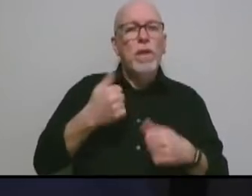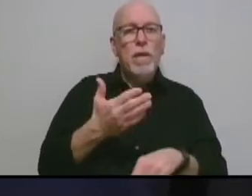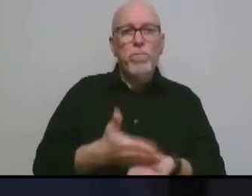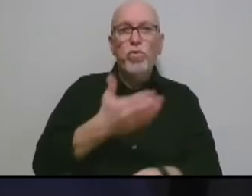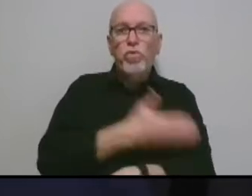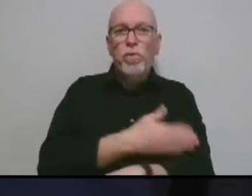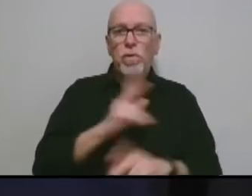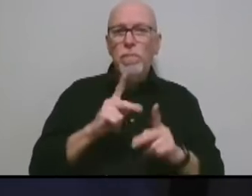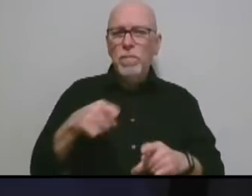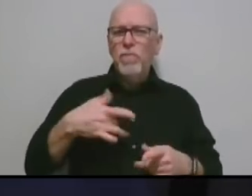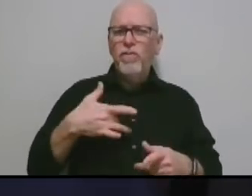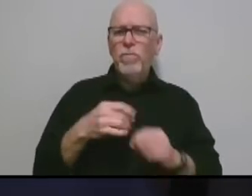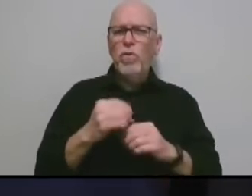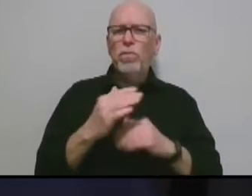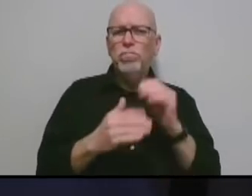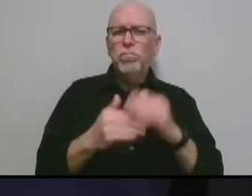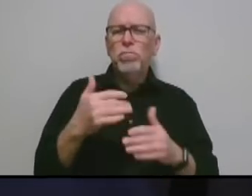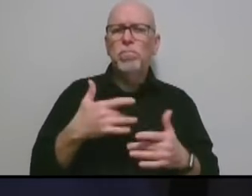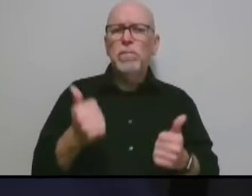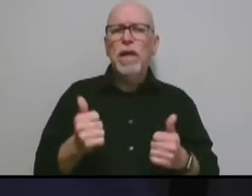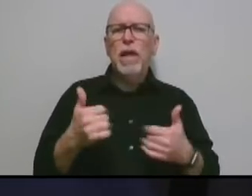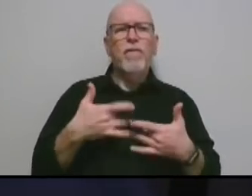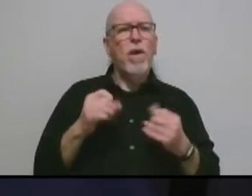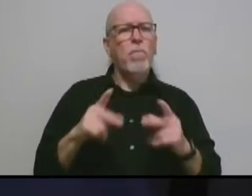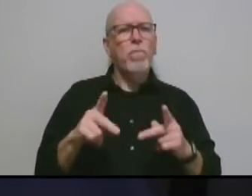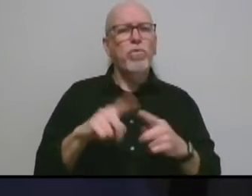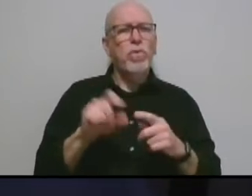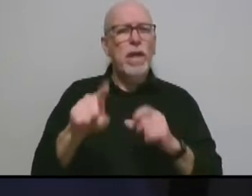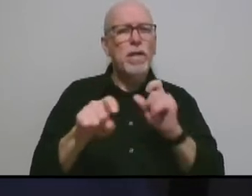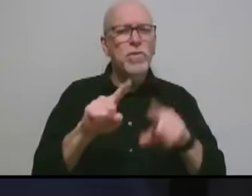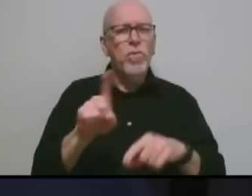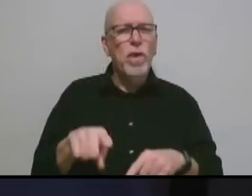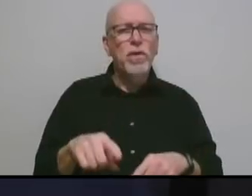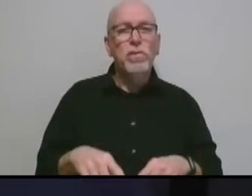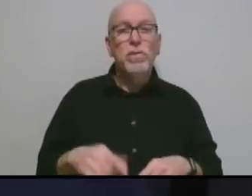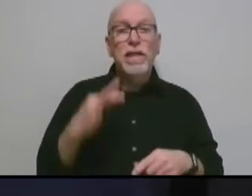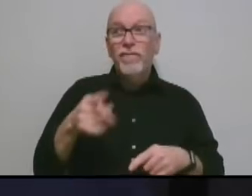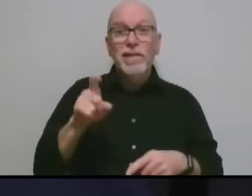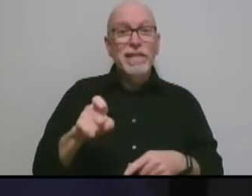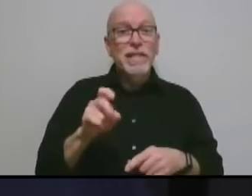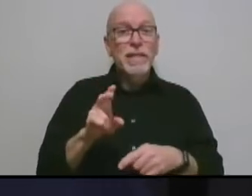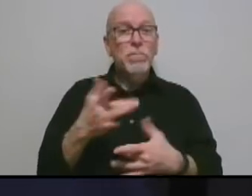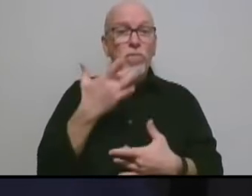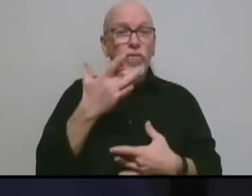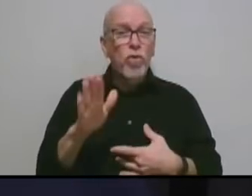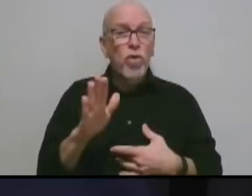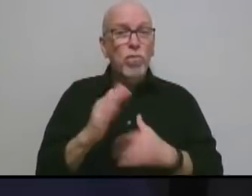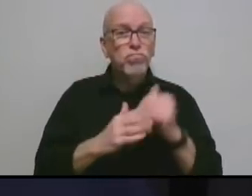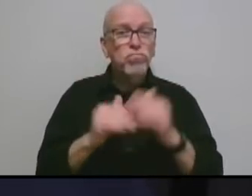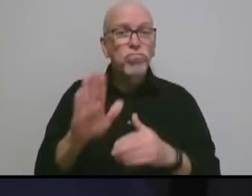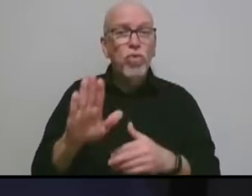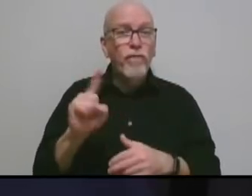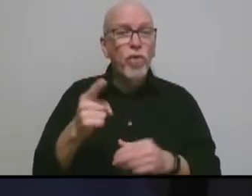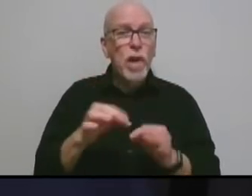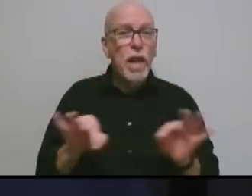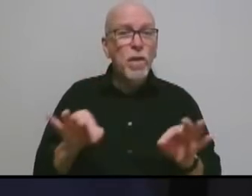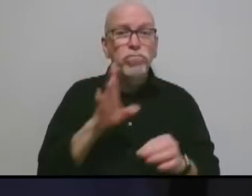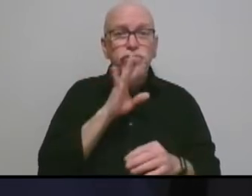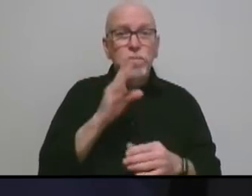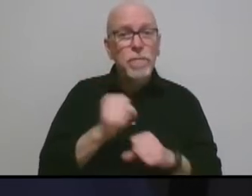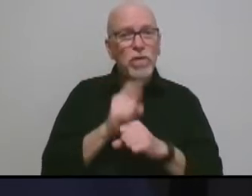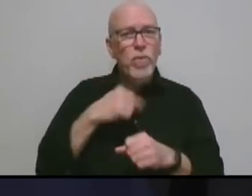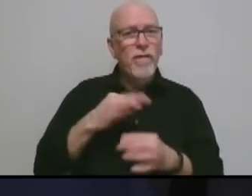being comfortable and have an opportunity to ask questions, especially if they need to speak in their own language. Work to make sure that we have interpreters